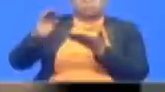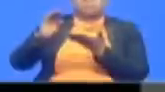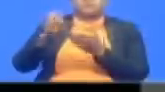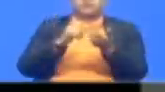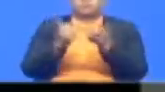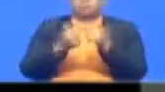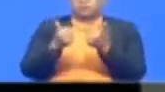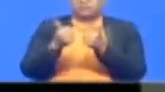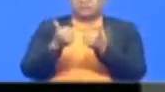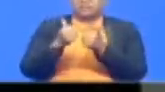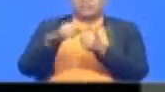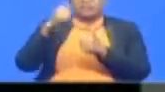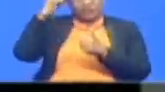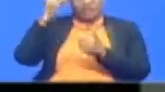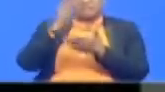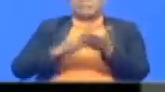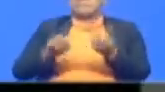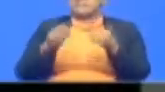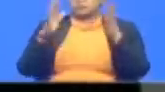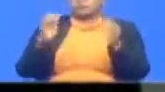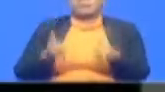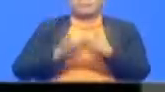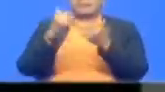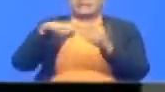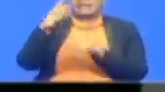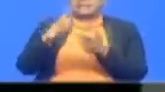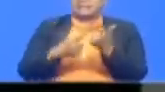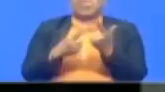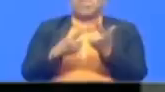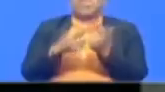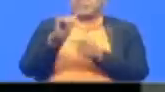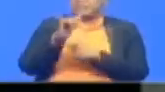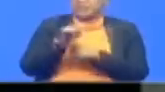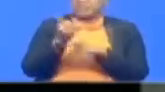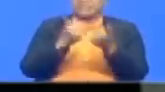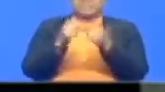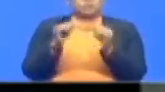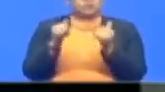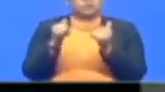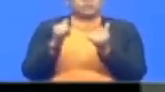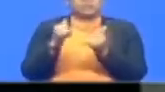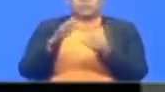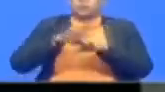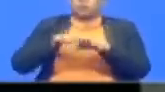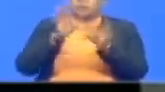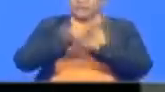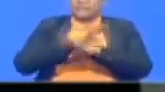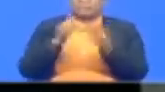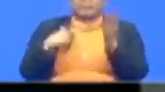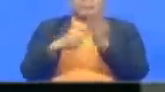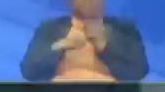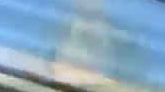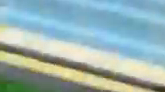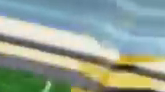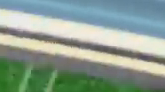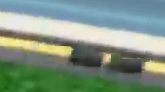for sports, considering some events will be happening also next year. That has been the sports. I'll have a good night. My name is Brian Otwal.